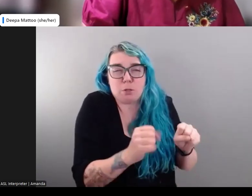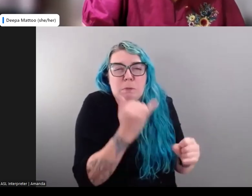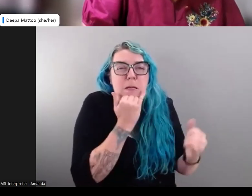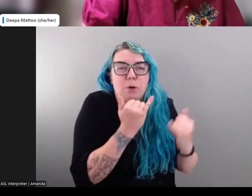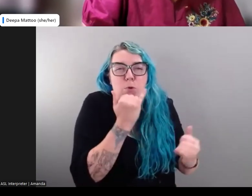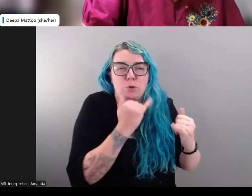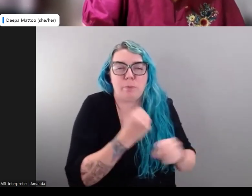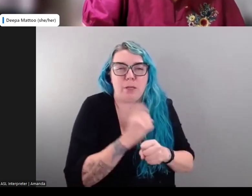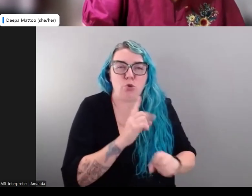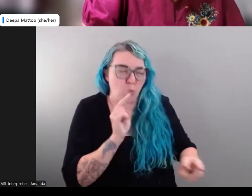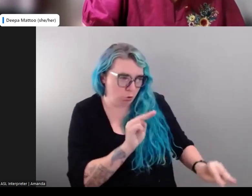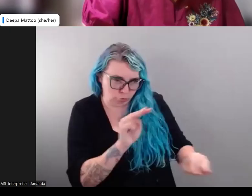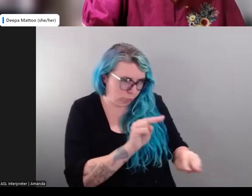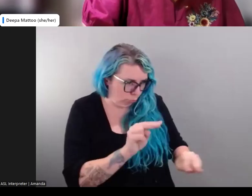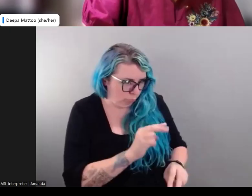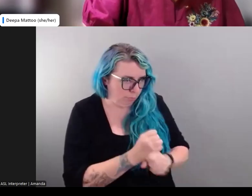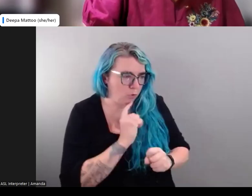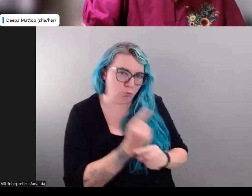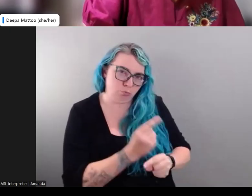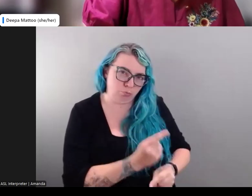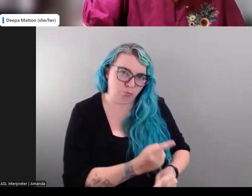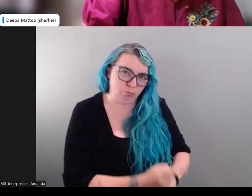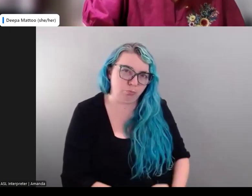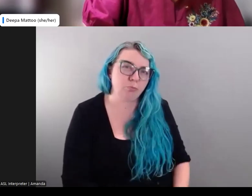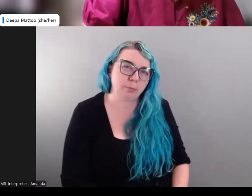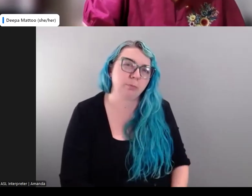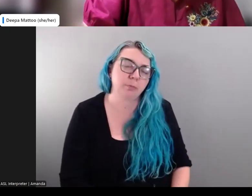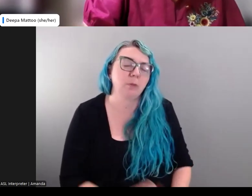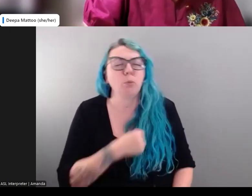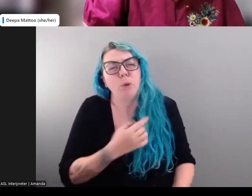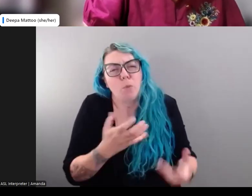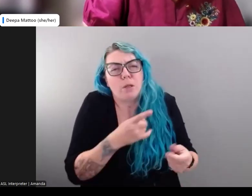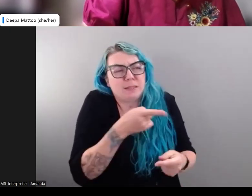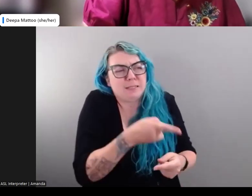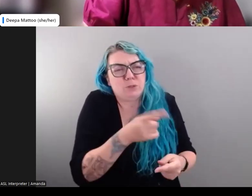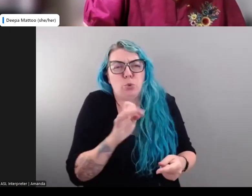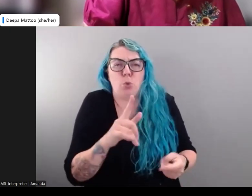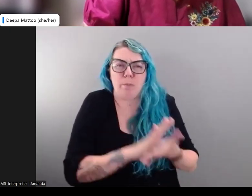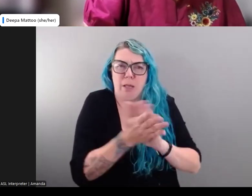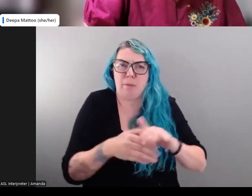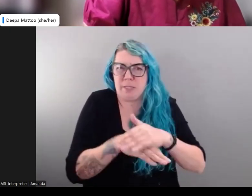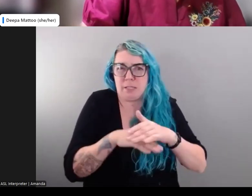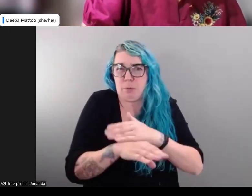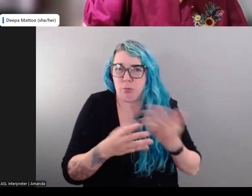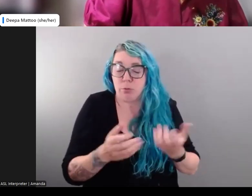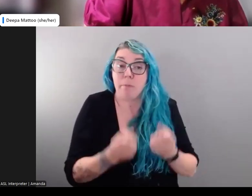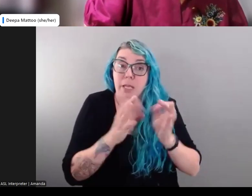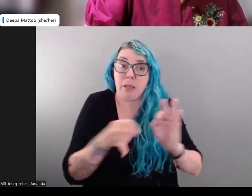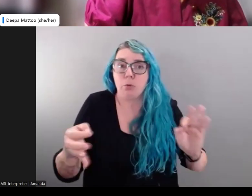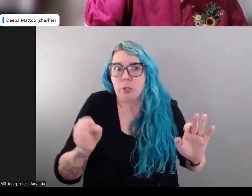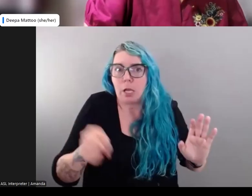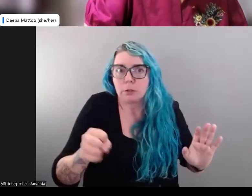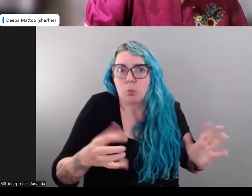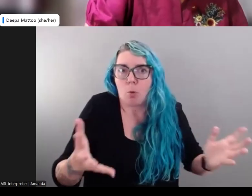plugin as well, so that we obviously want to make it as widely accessible as possible. So we do have that option.